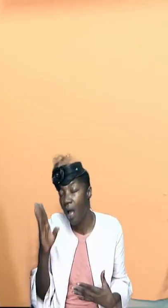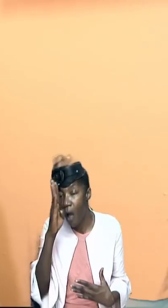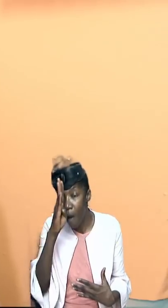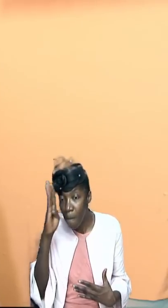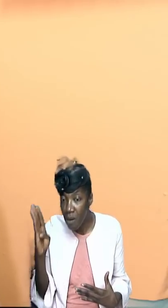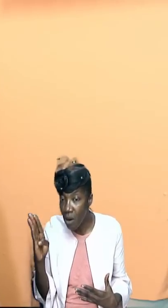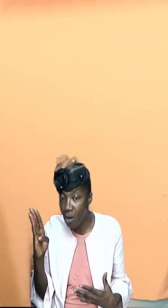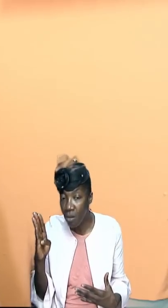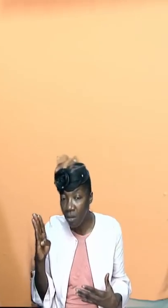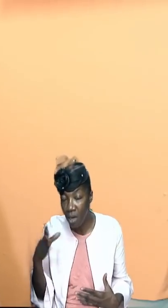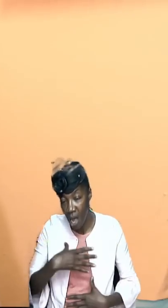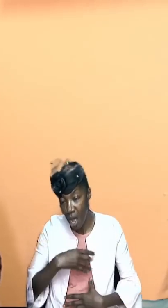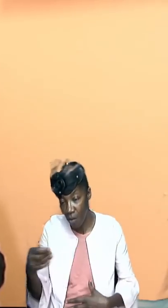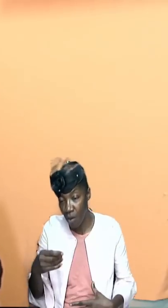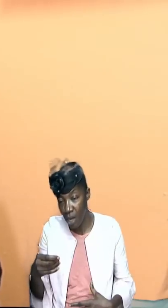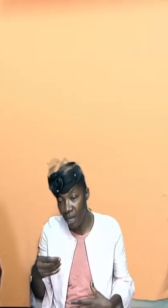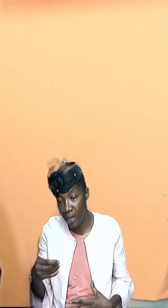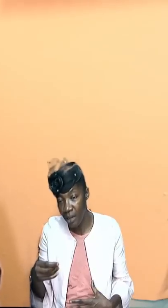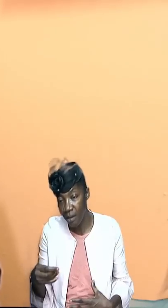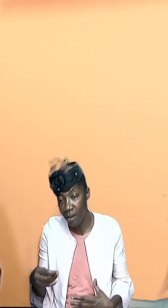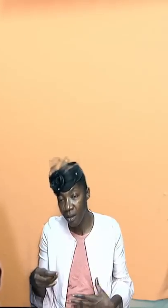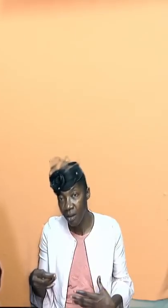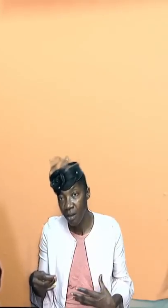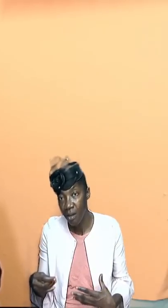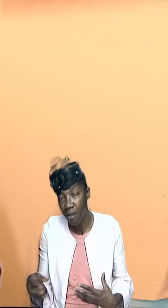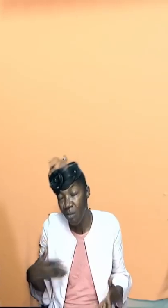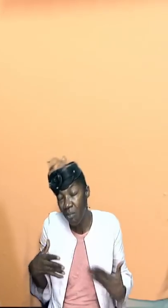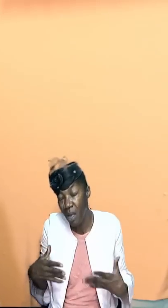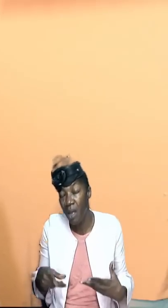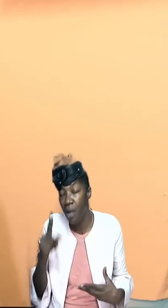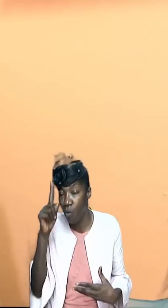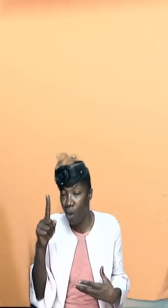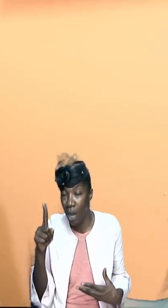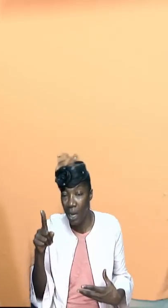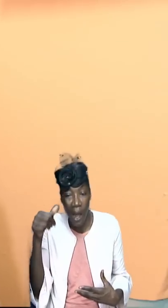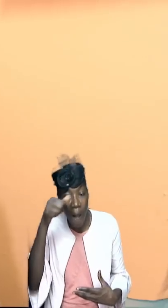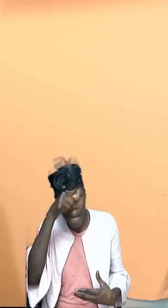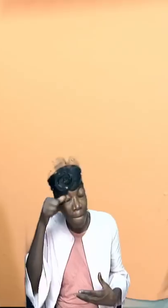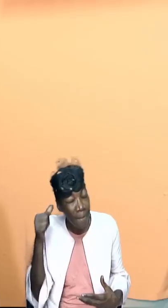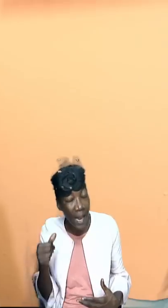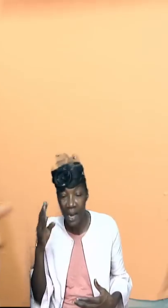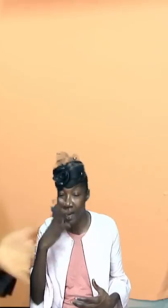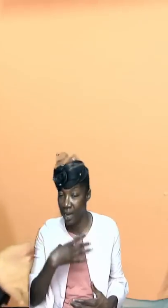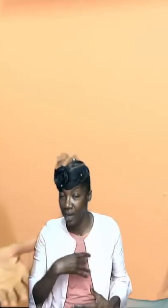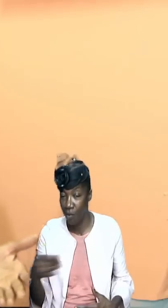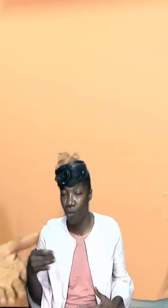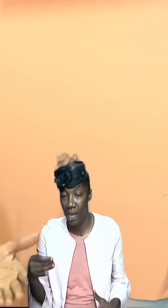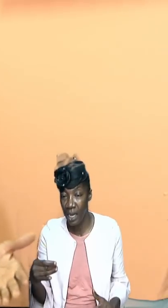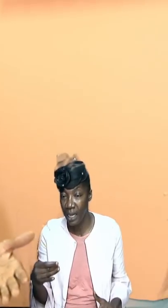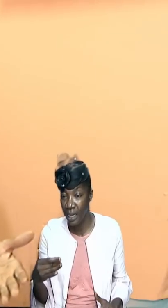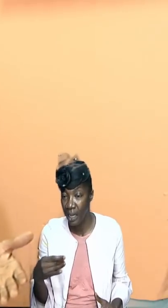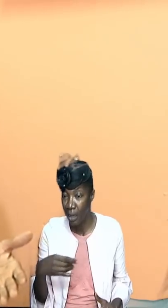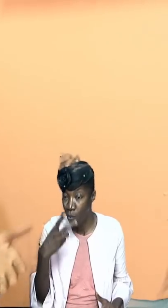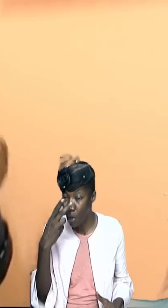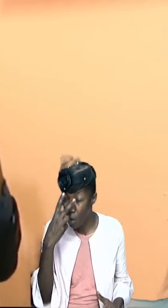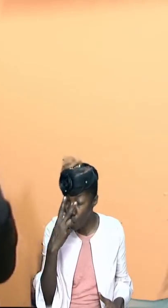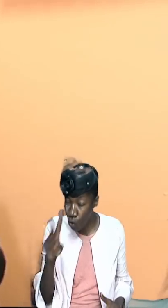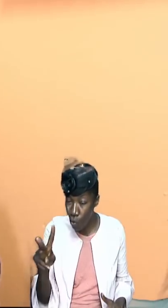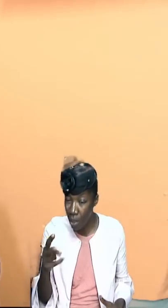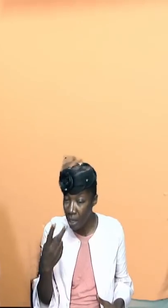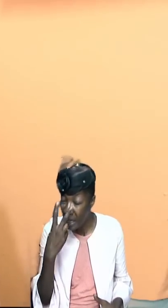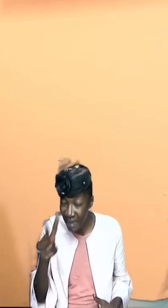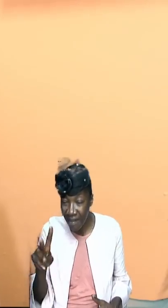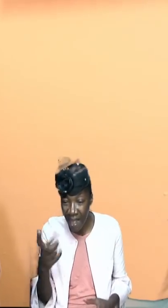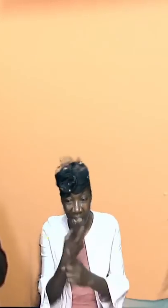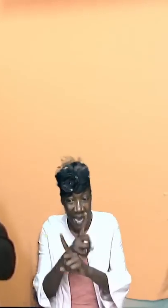and one black and white. Have you ever seen a litter of puppies? And when you look in you see different colors, the